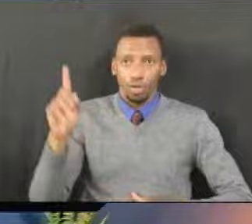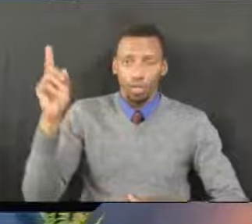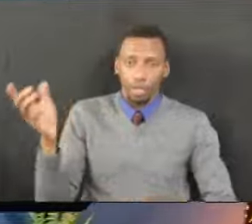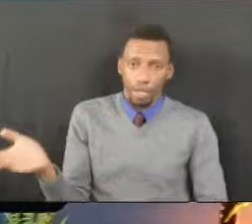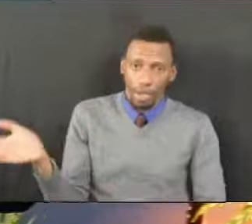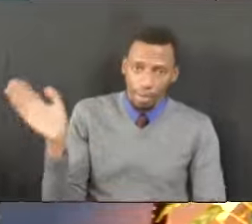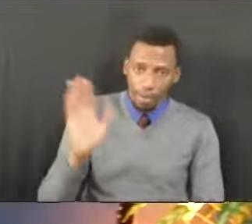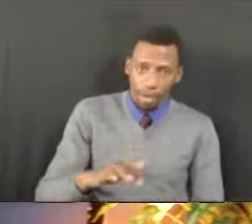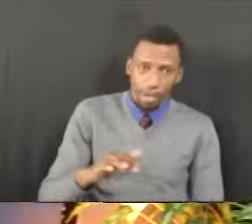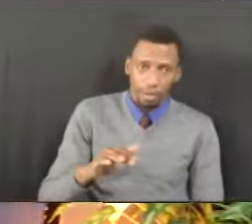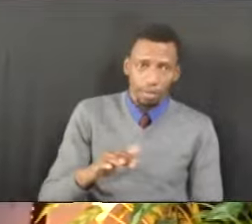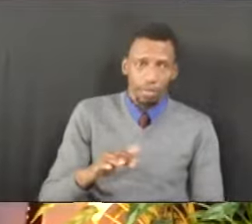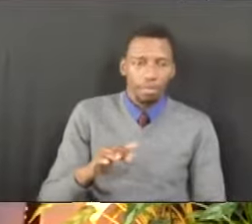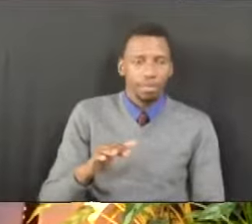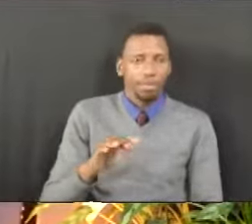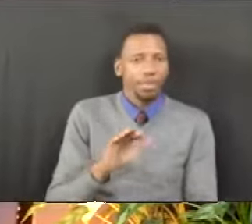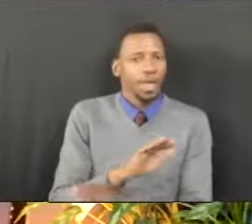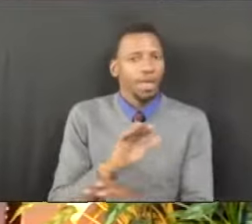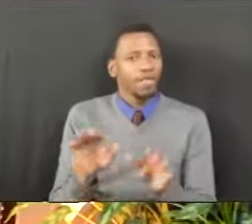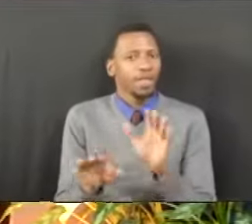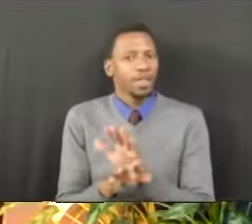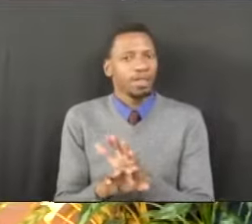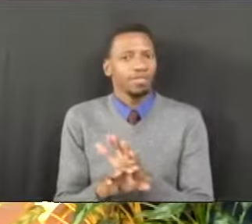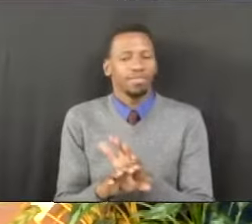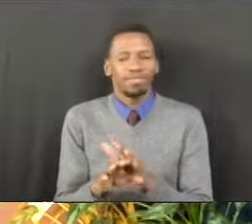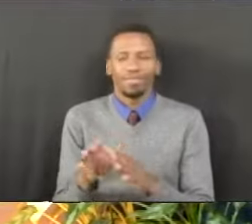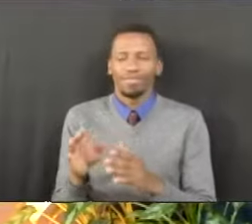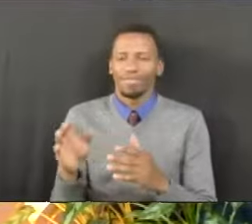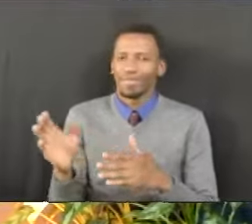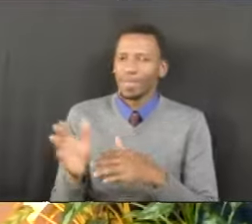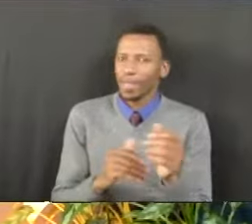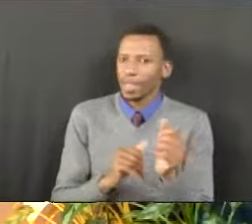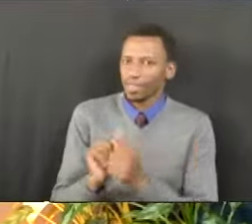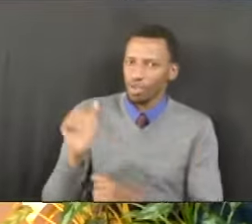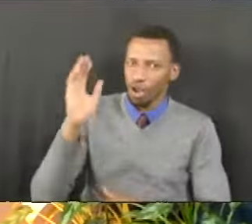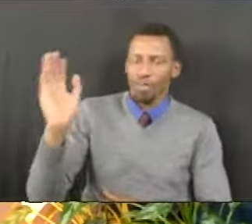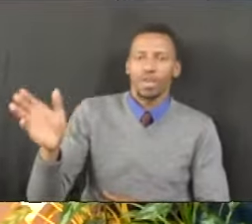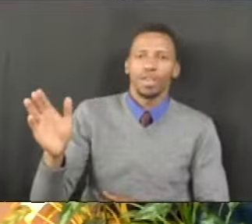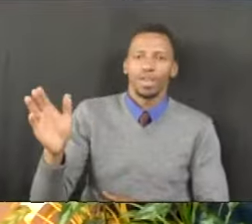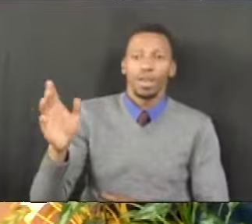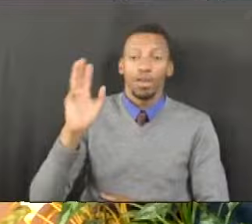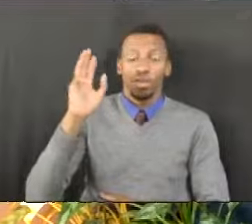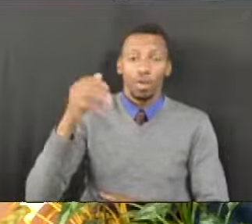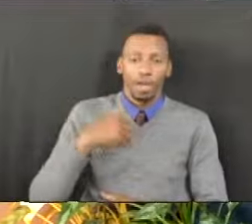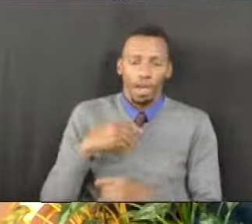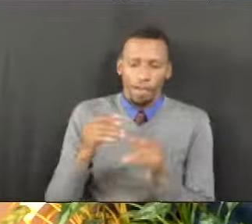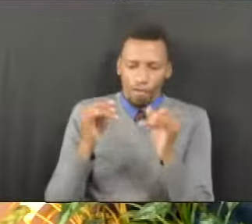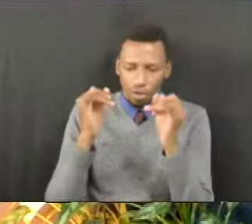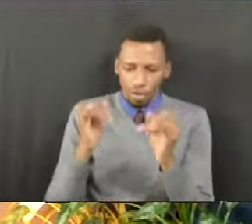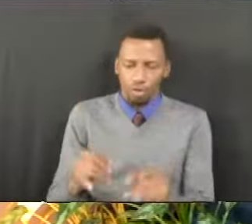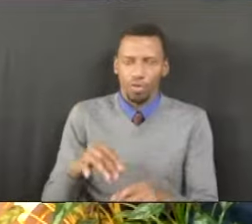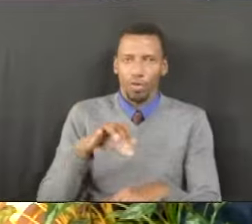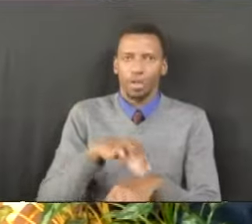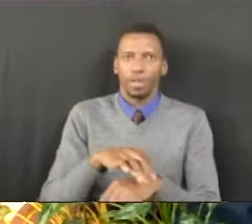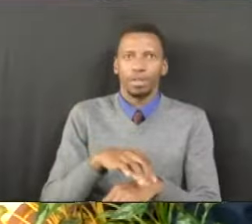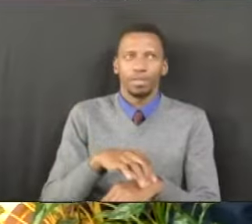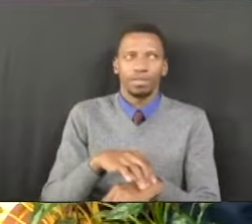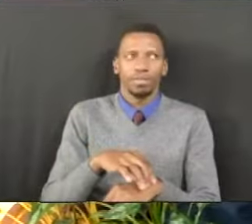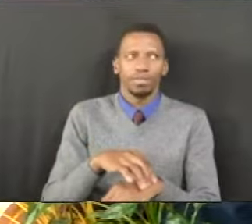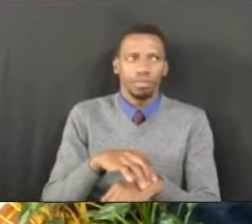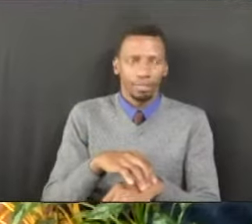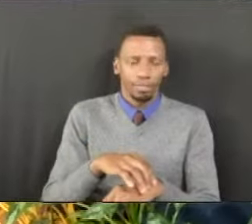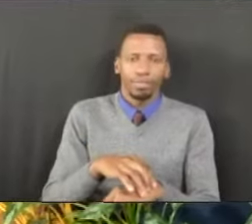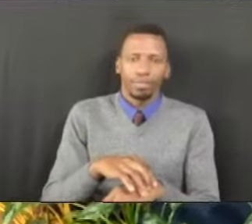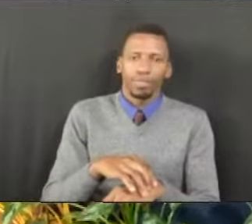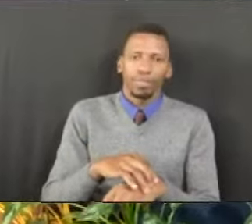is all going to burn, and there will be a new earth that descends from the sky. It's called